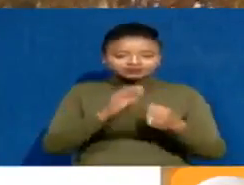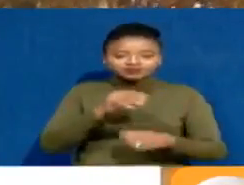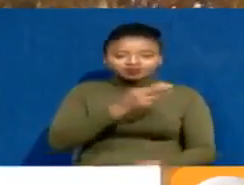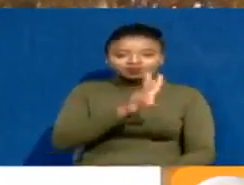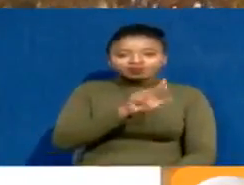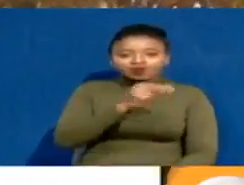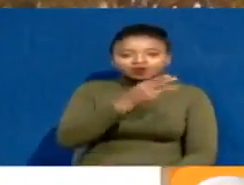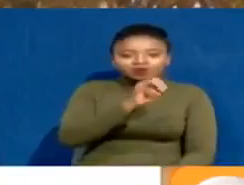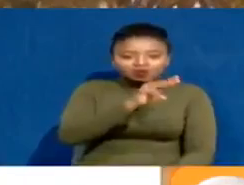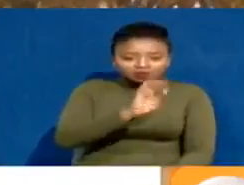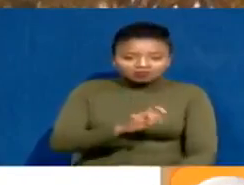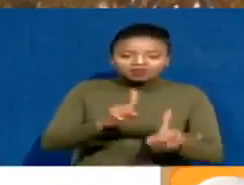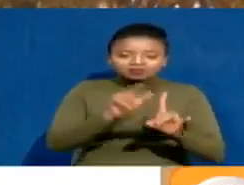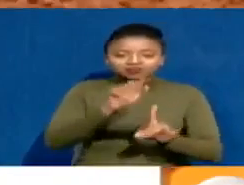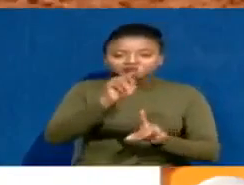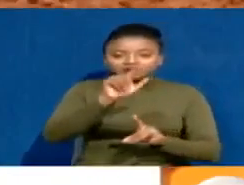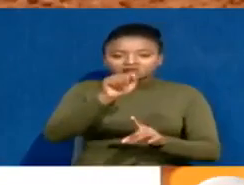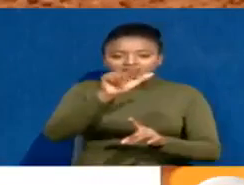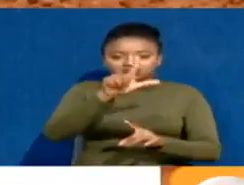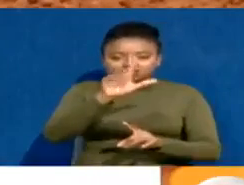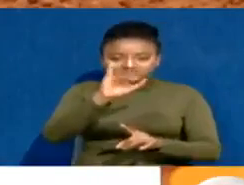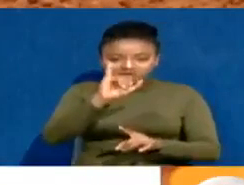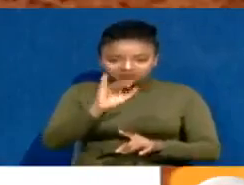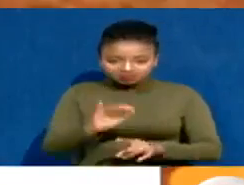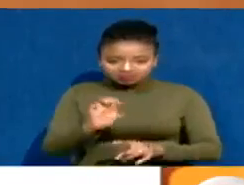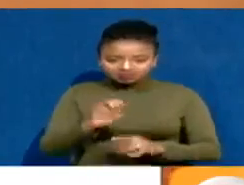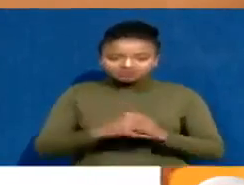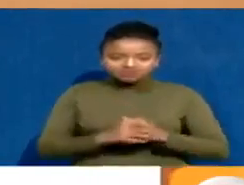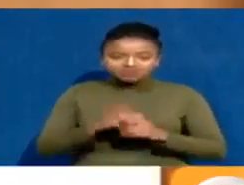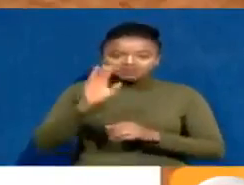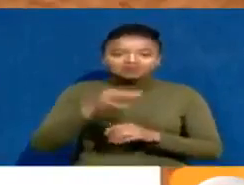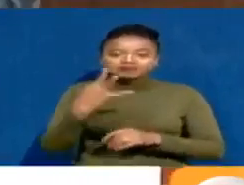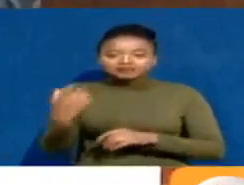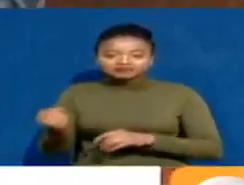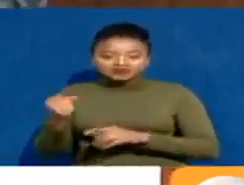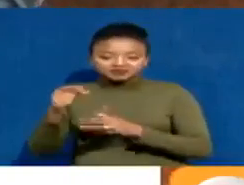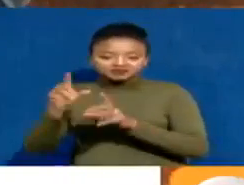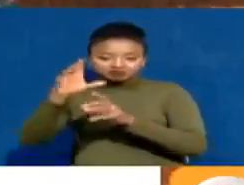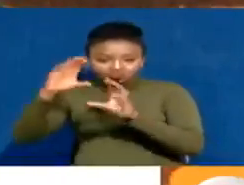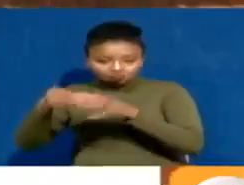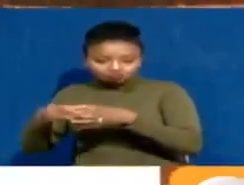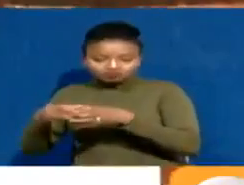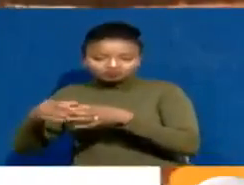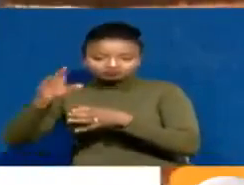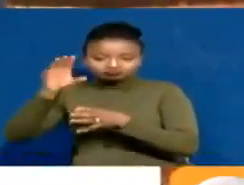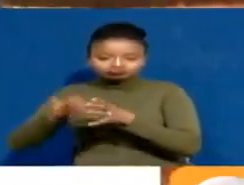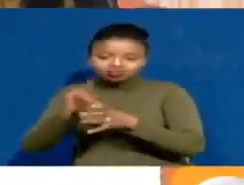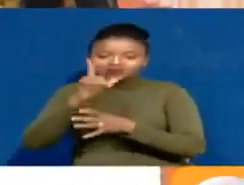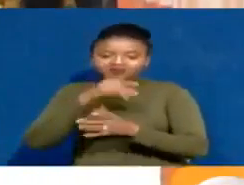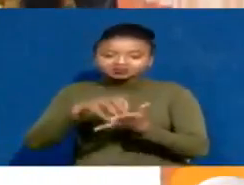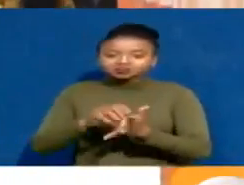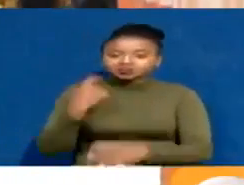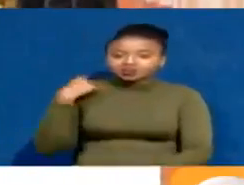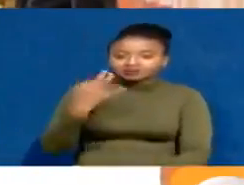Wahome and Natalie Cherono. Tai Wahome dominated the MX125 category, upstaging Deka Kihara and Ivan